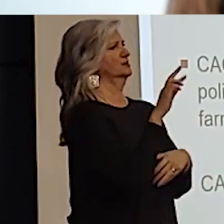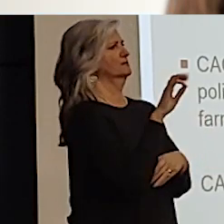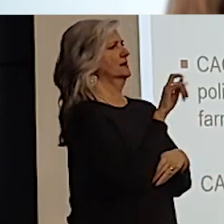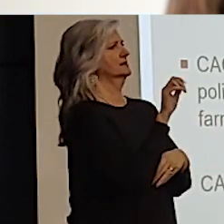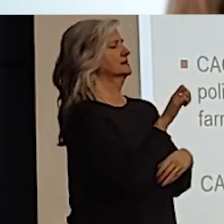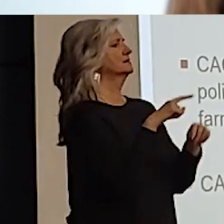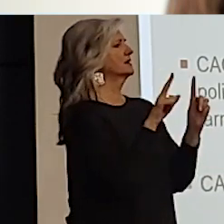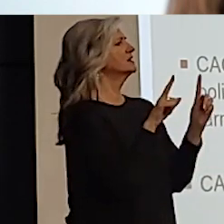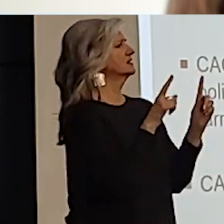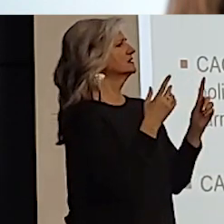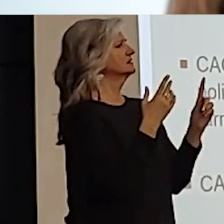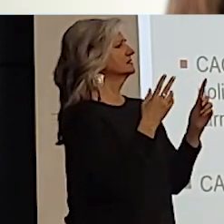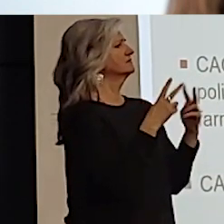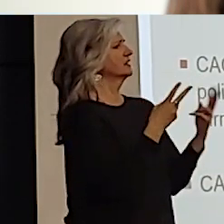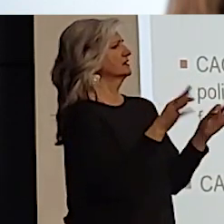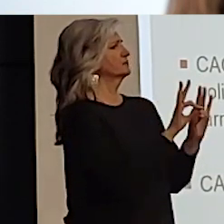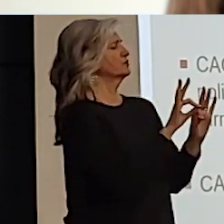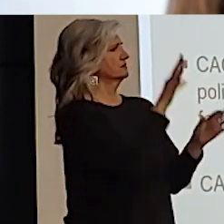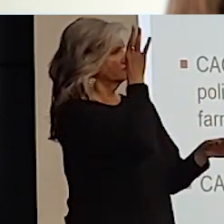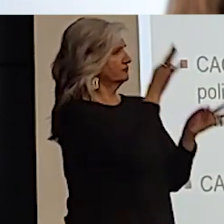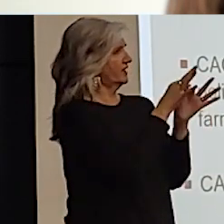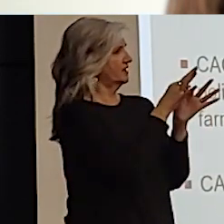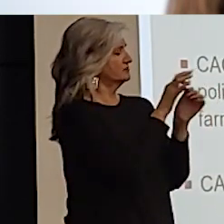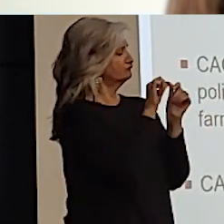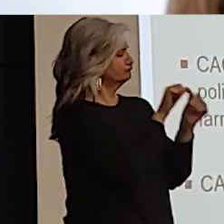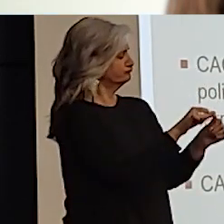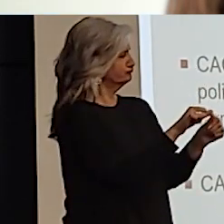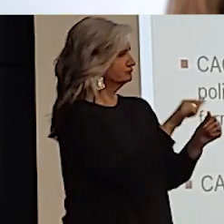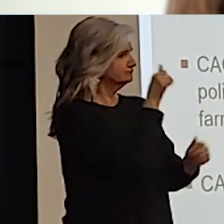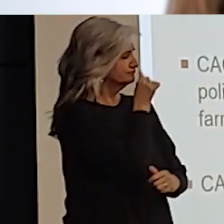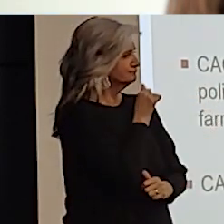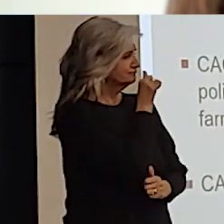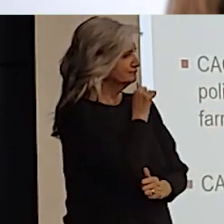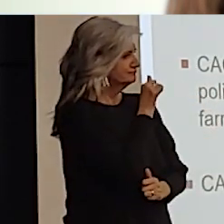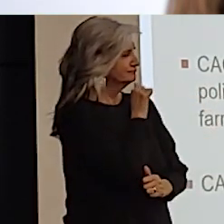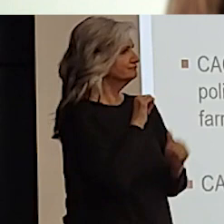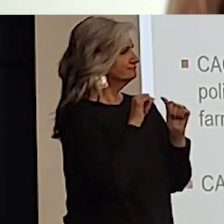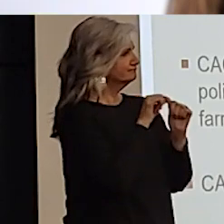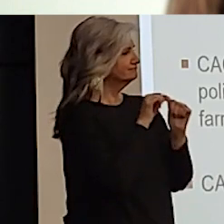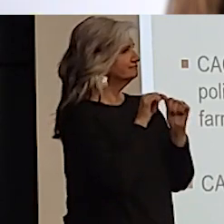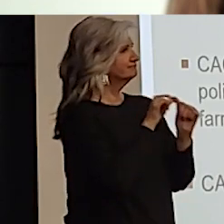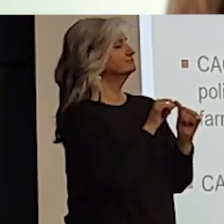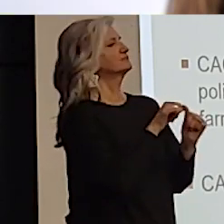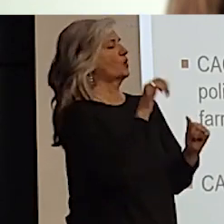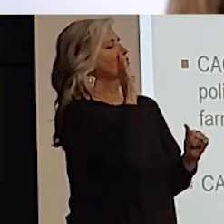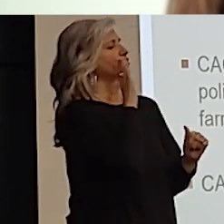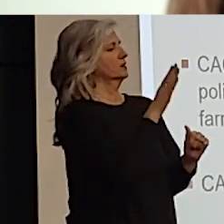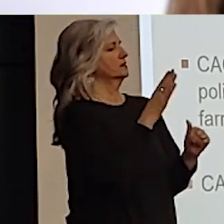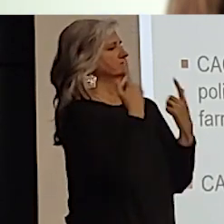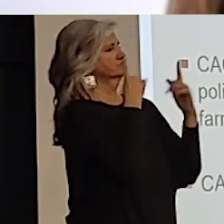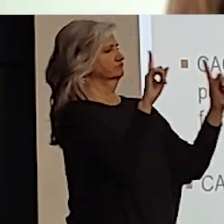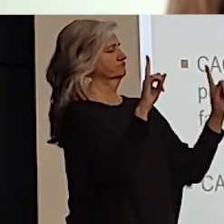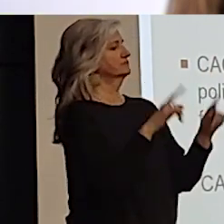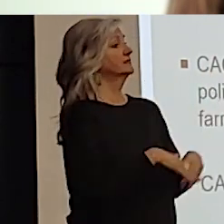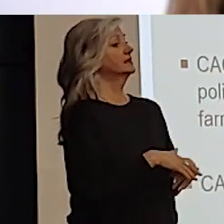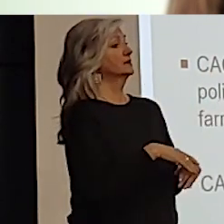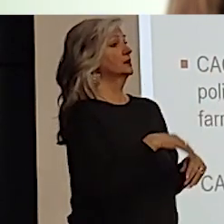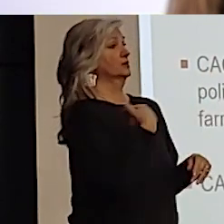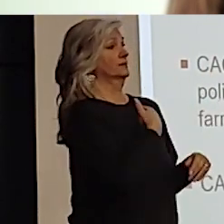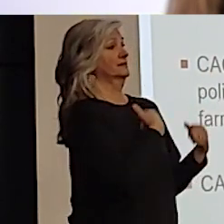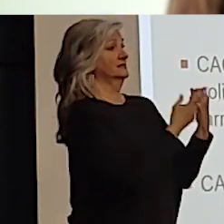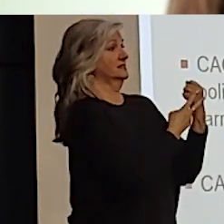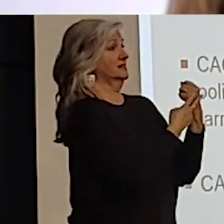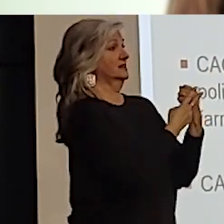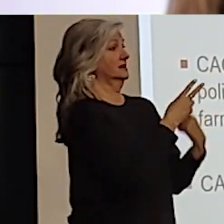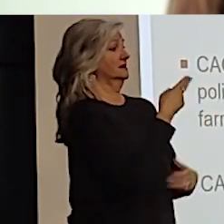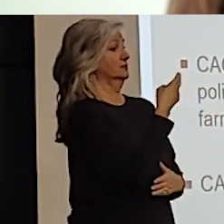important to keep the faith because persistence does pay off. And we have been able to save Hoosiers about $10